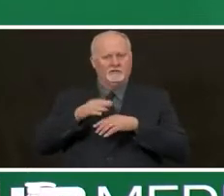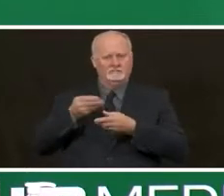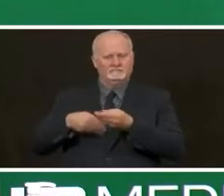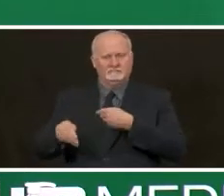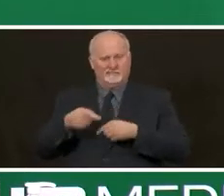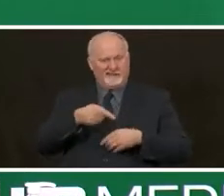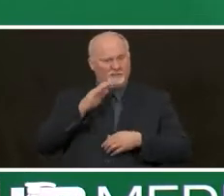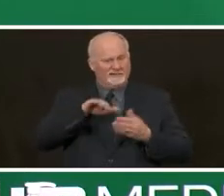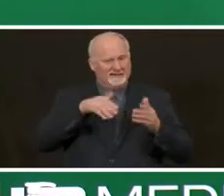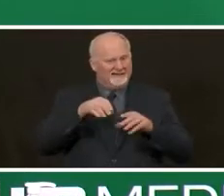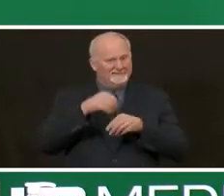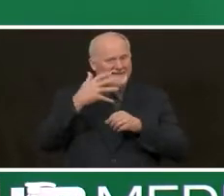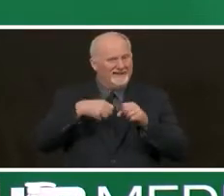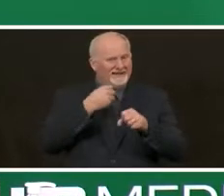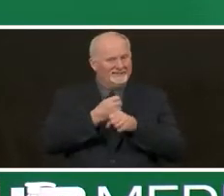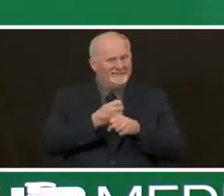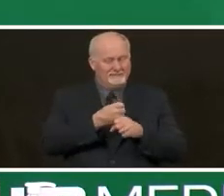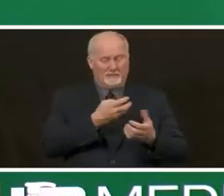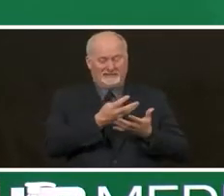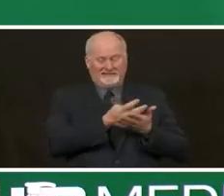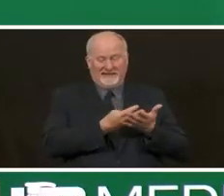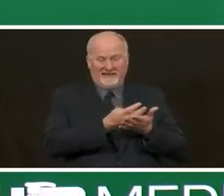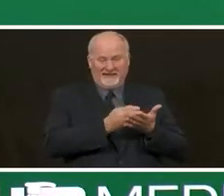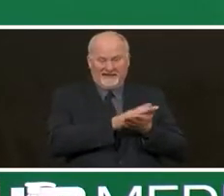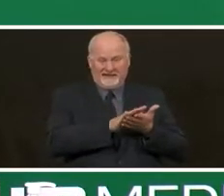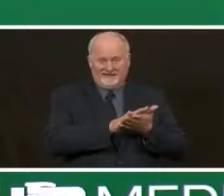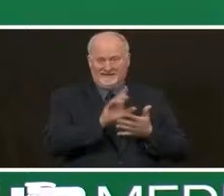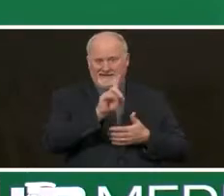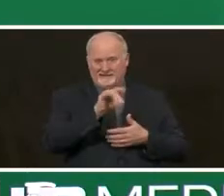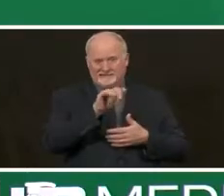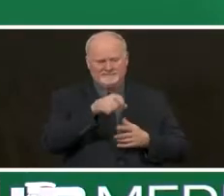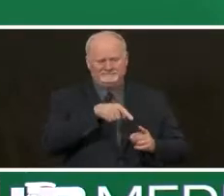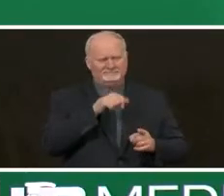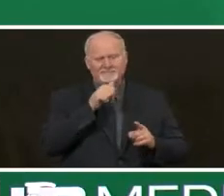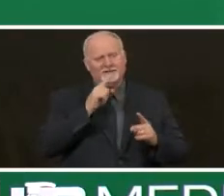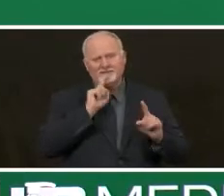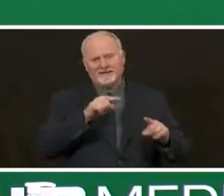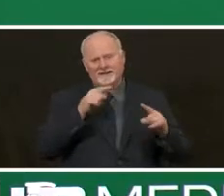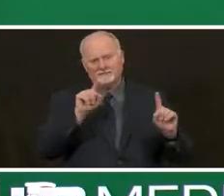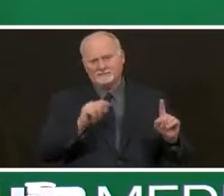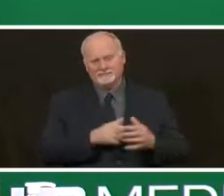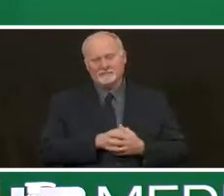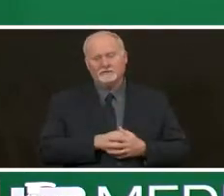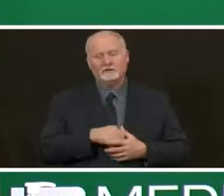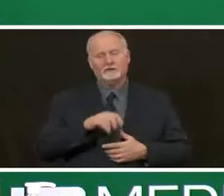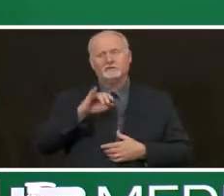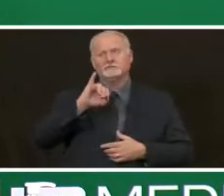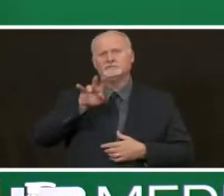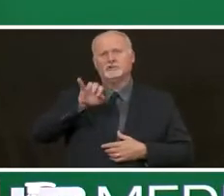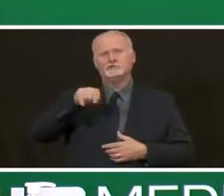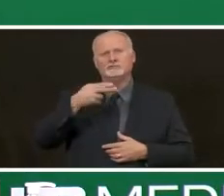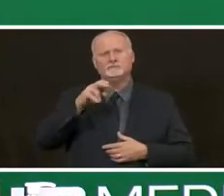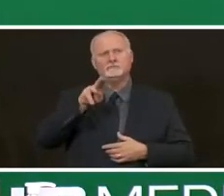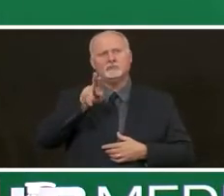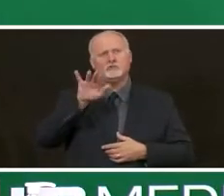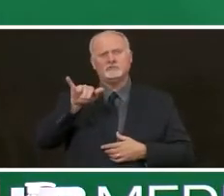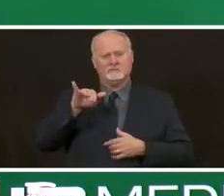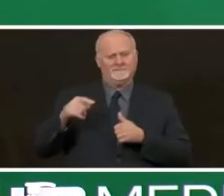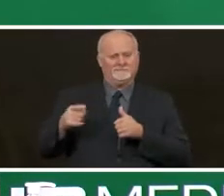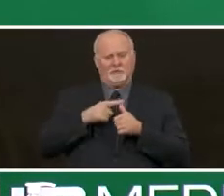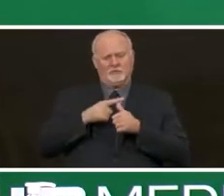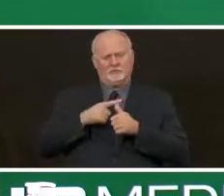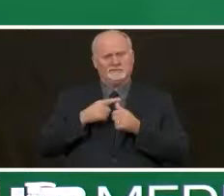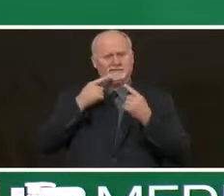in 5 years. And so dialysis is not the answer. Since Joseph Murray performed the first successful